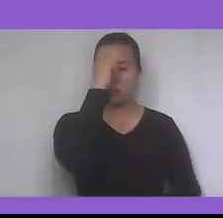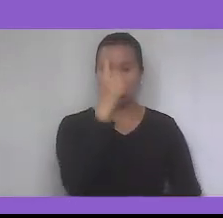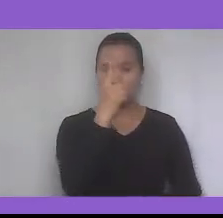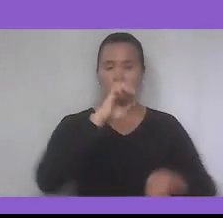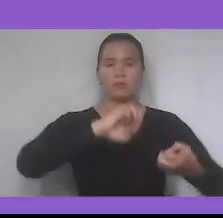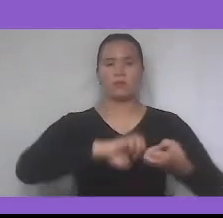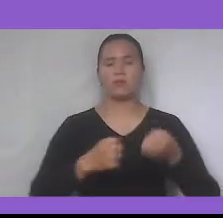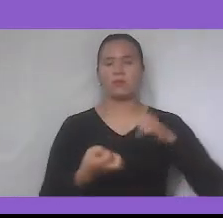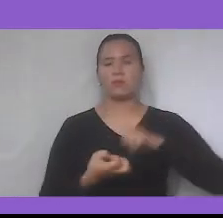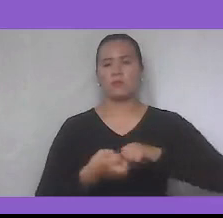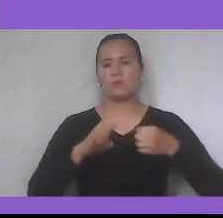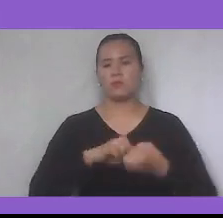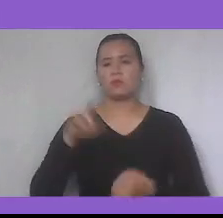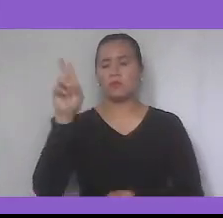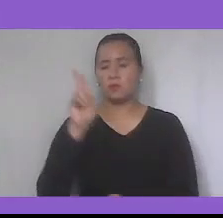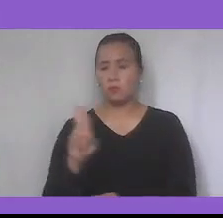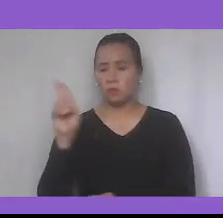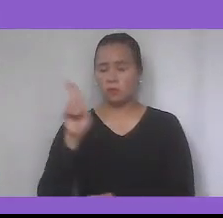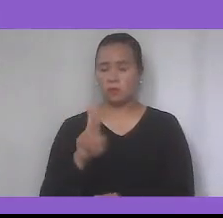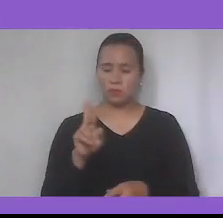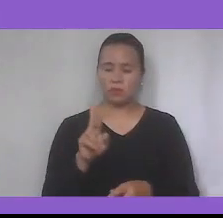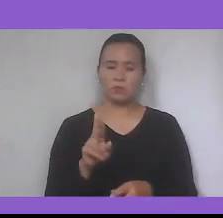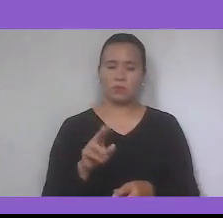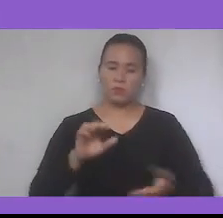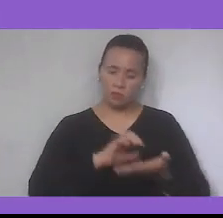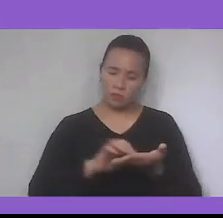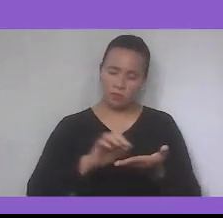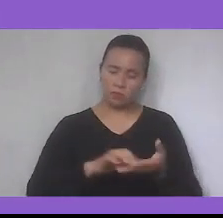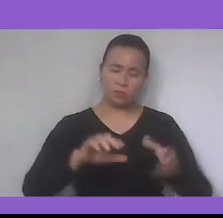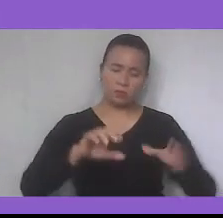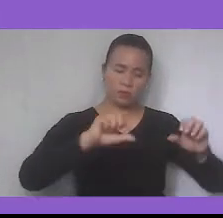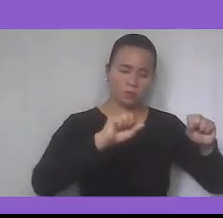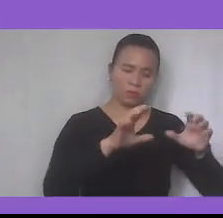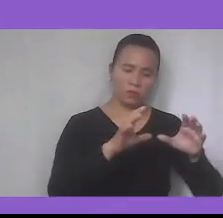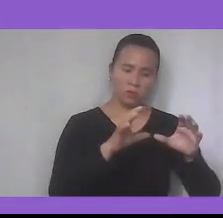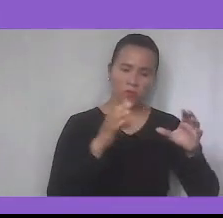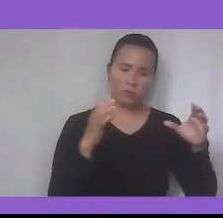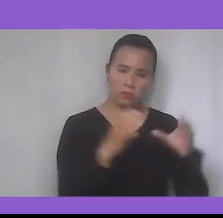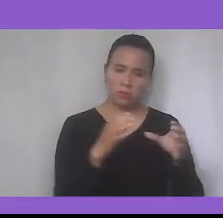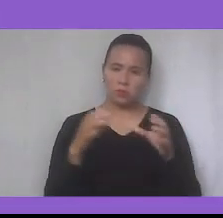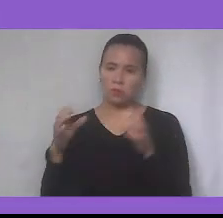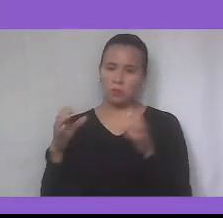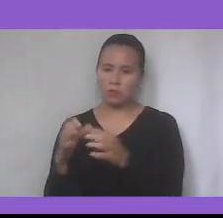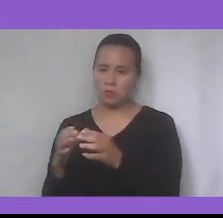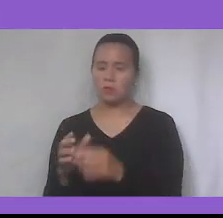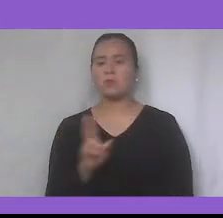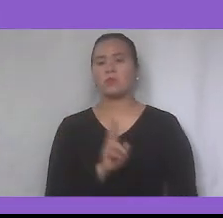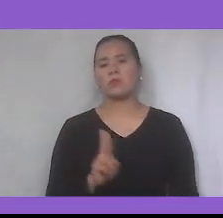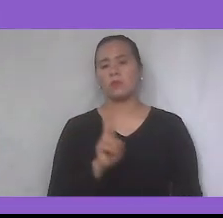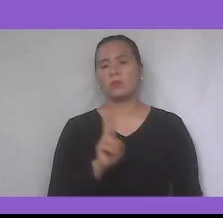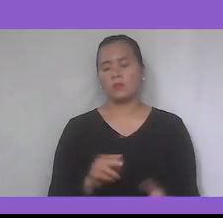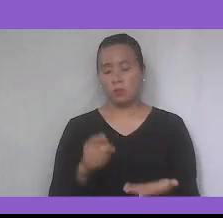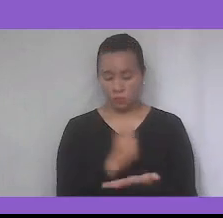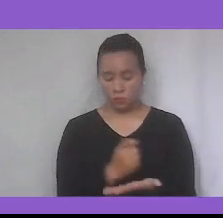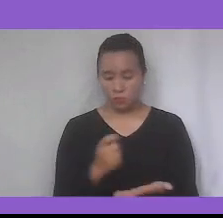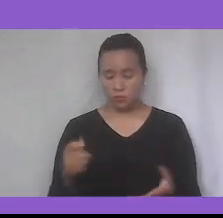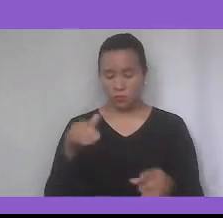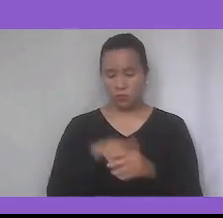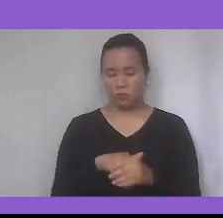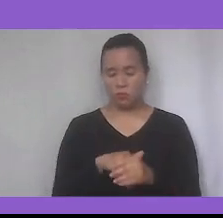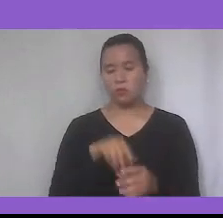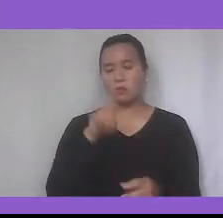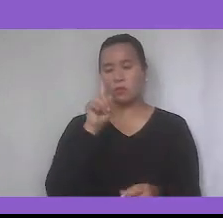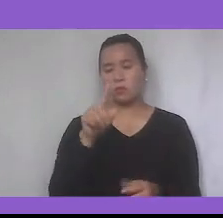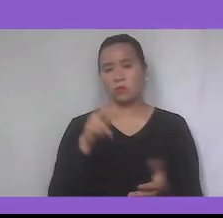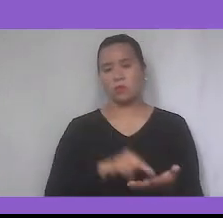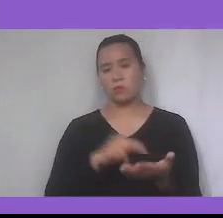So the students will have a chance to understand the equation using practice sets. If you